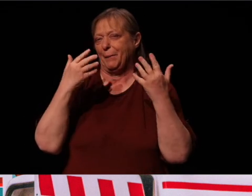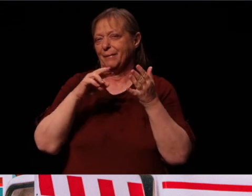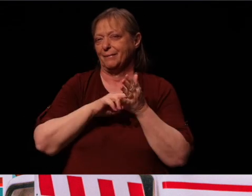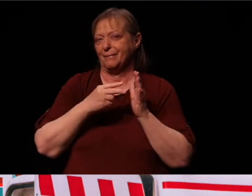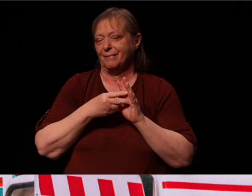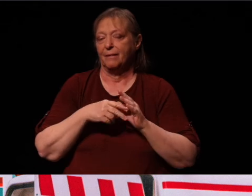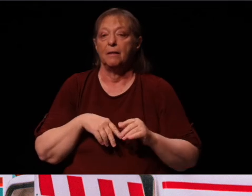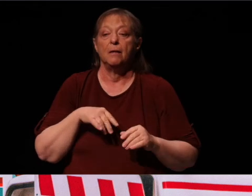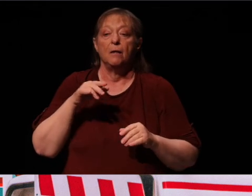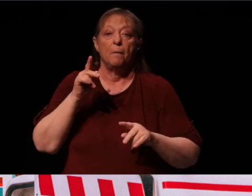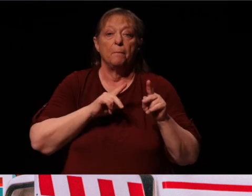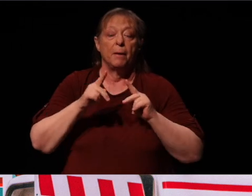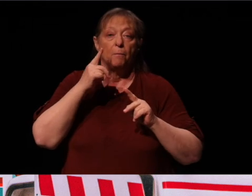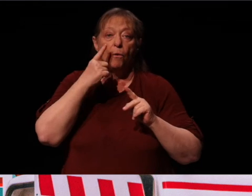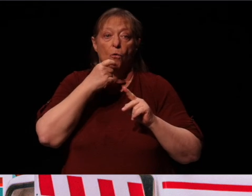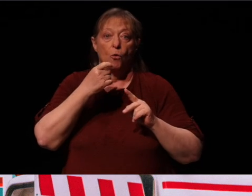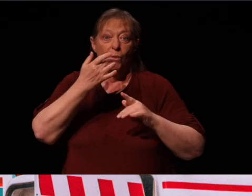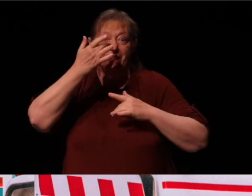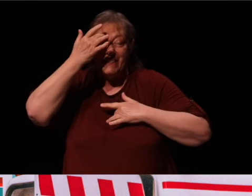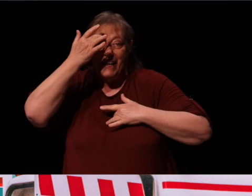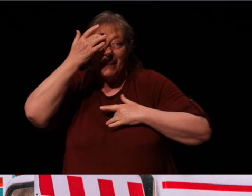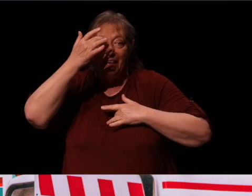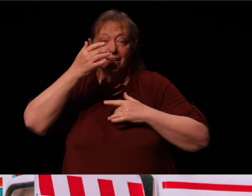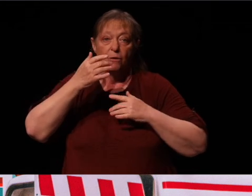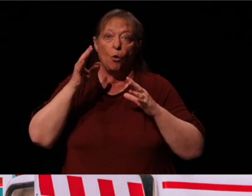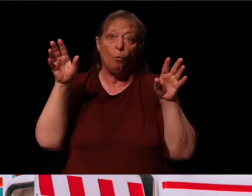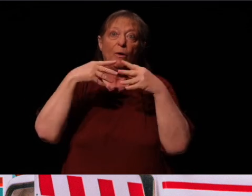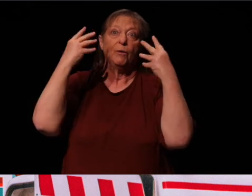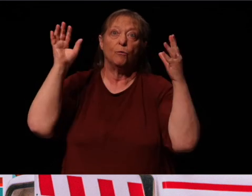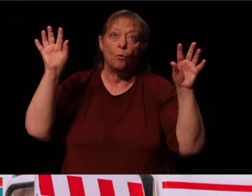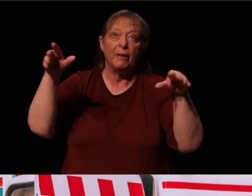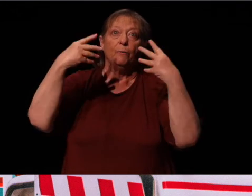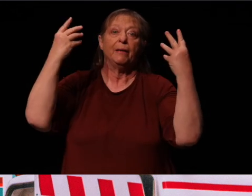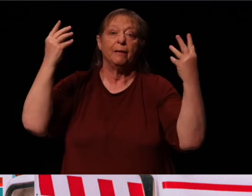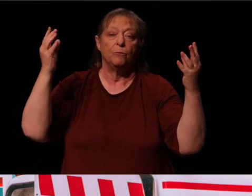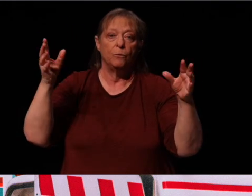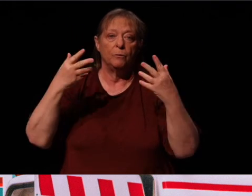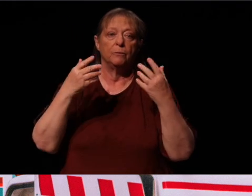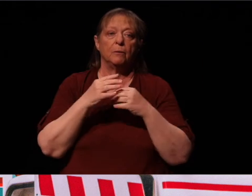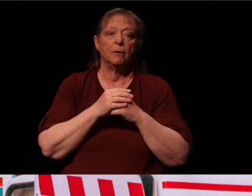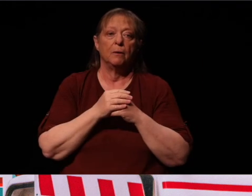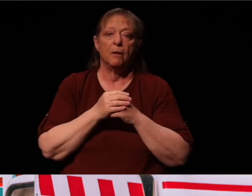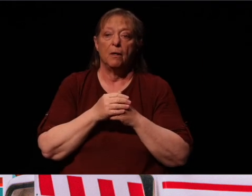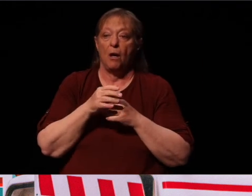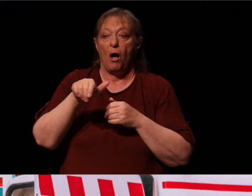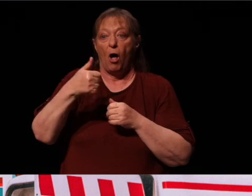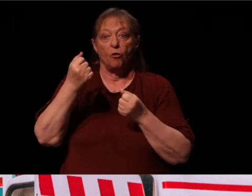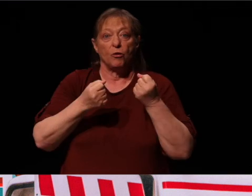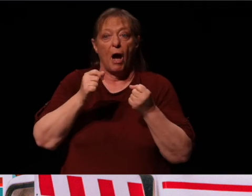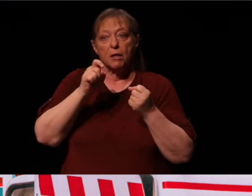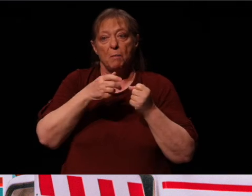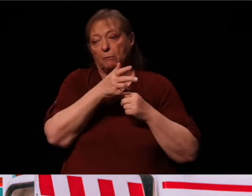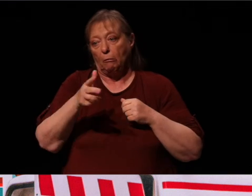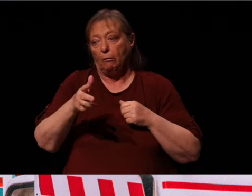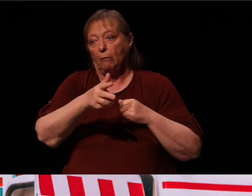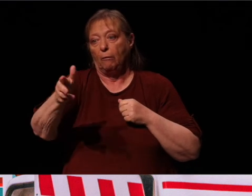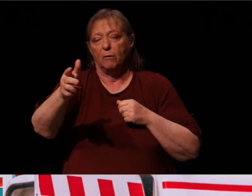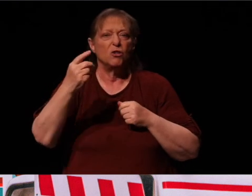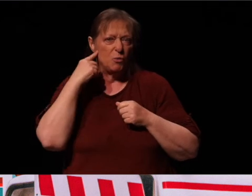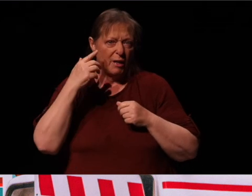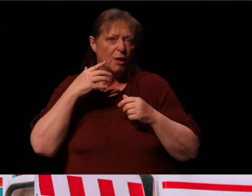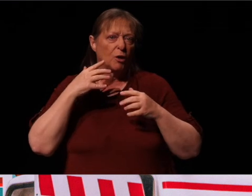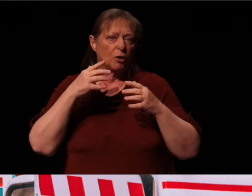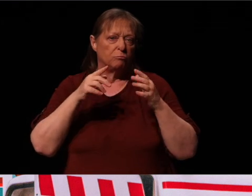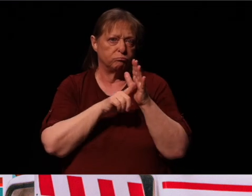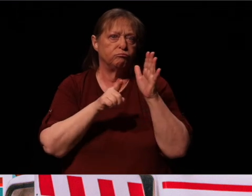You know what an ambulance is. It is for people who are sick. Wee wee, wee woo. Cars, get out of the way. You